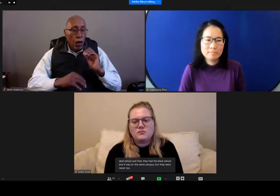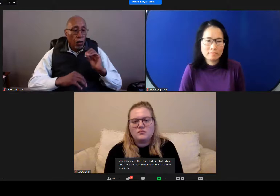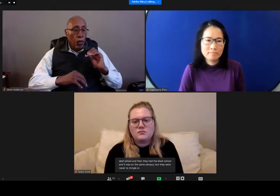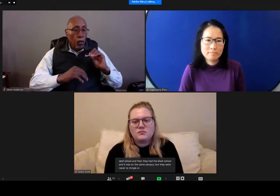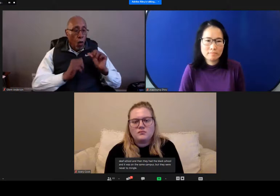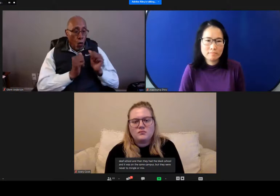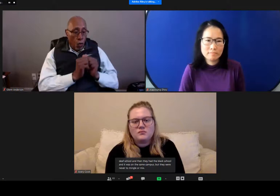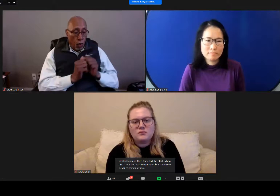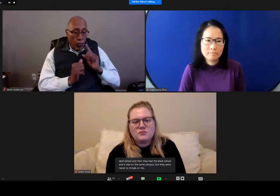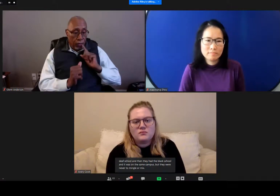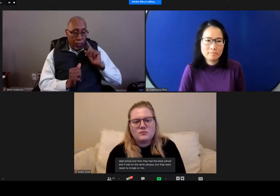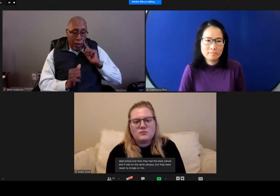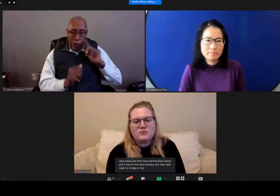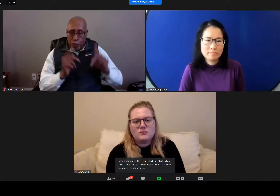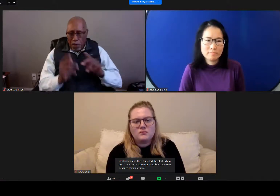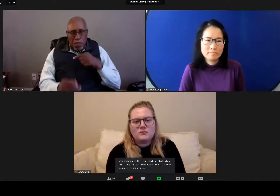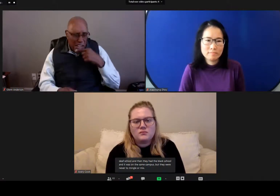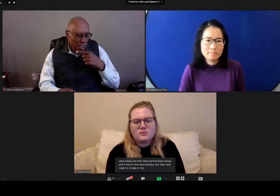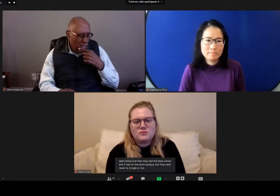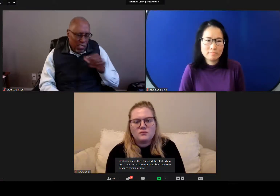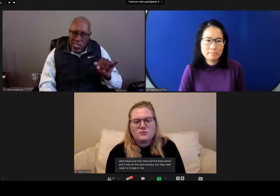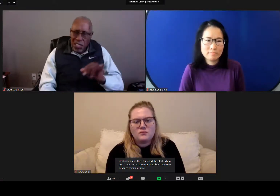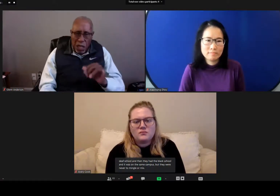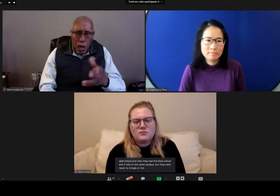or mix.